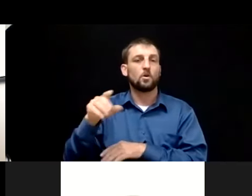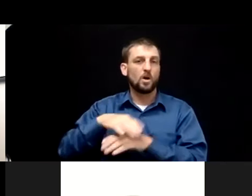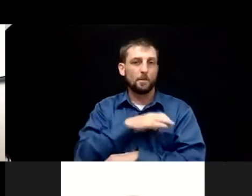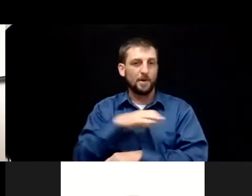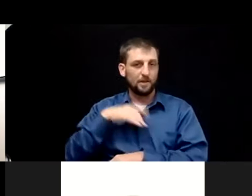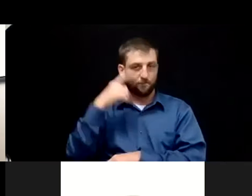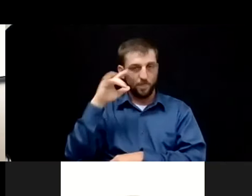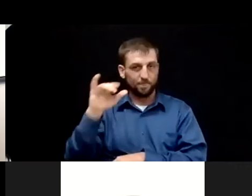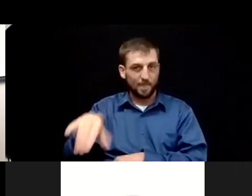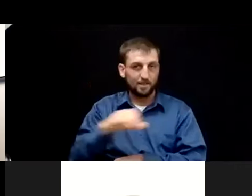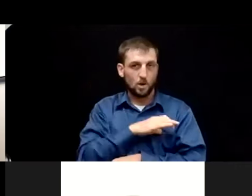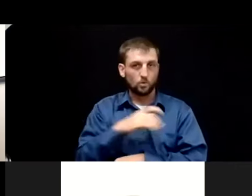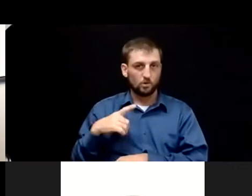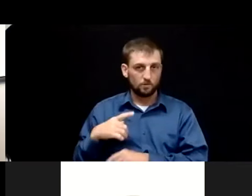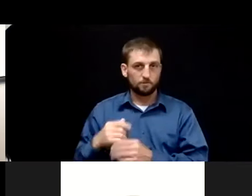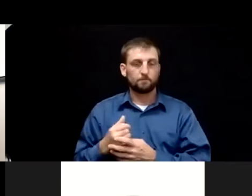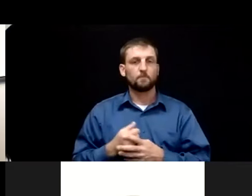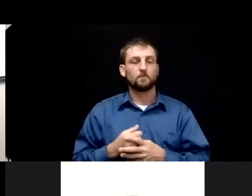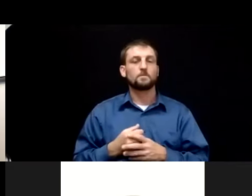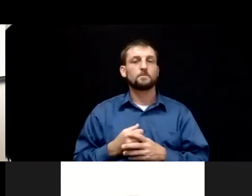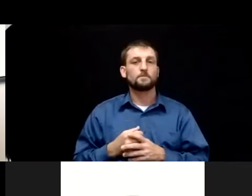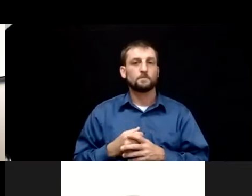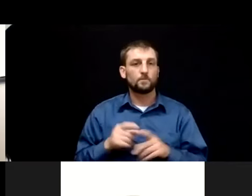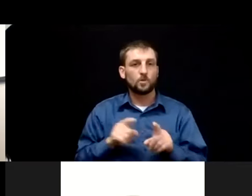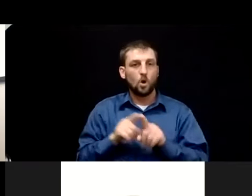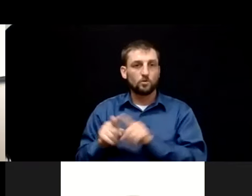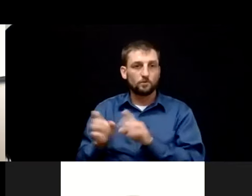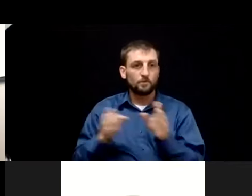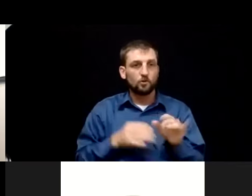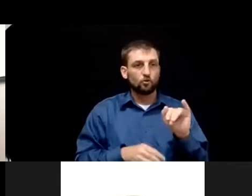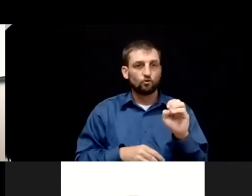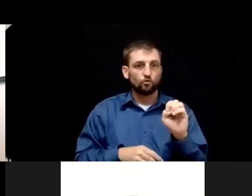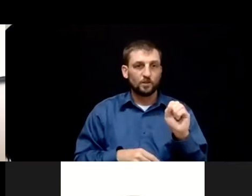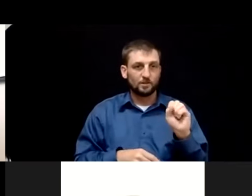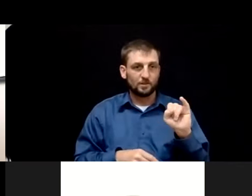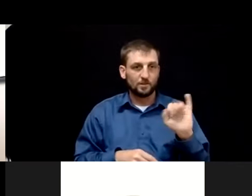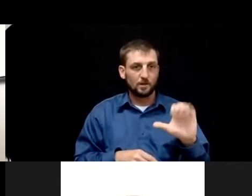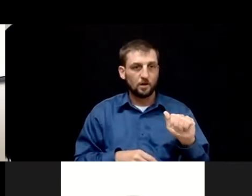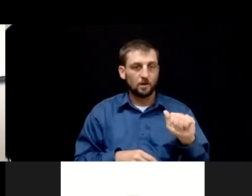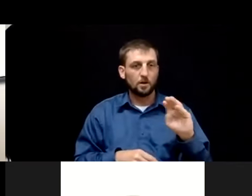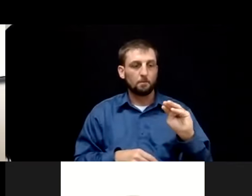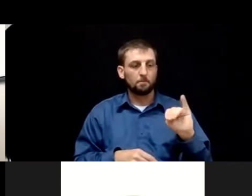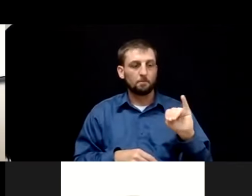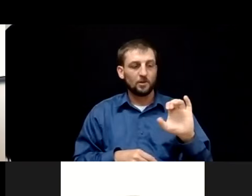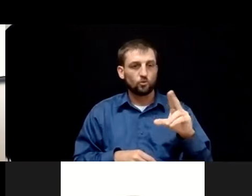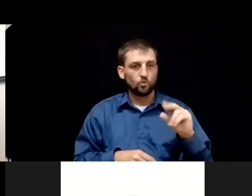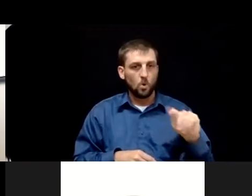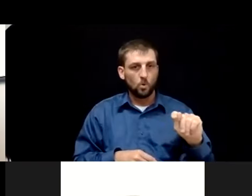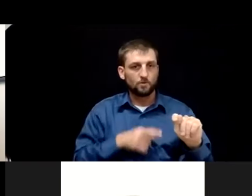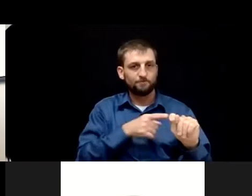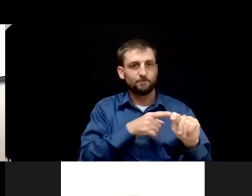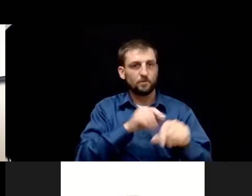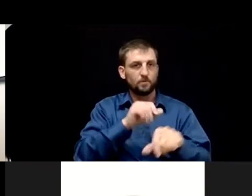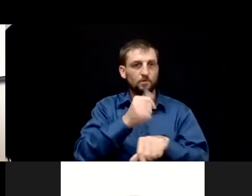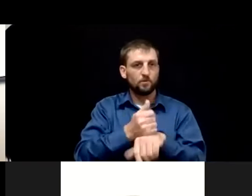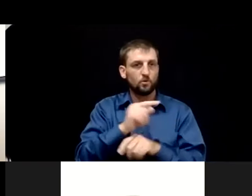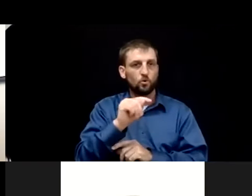council. And we also have Jessica Michot, who is founder of Trach Mommas